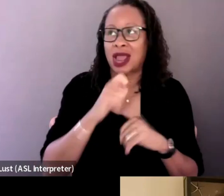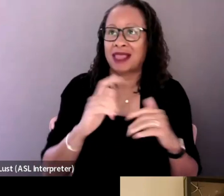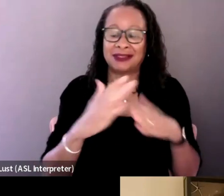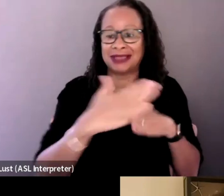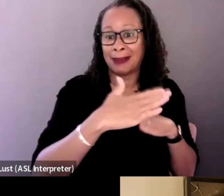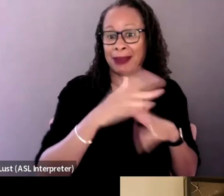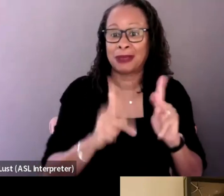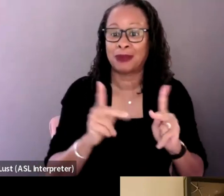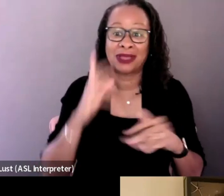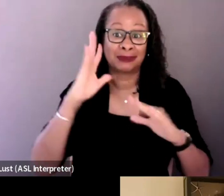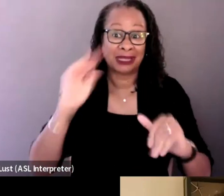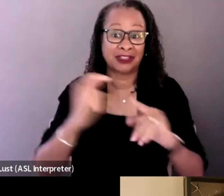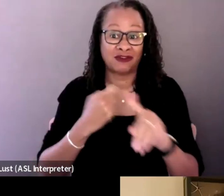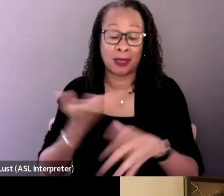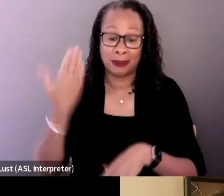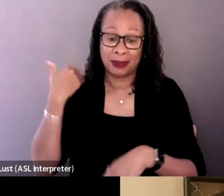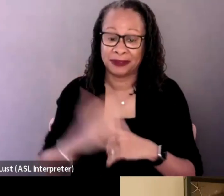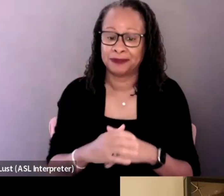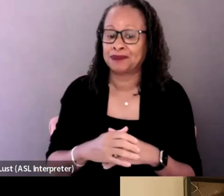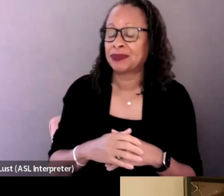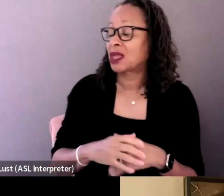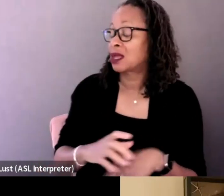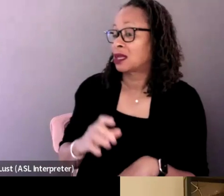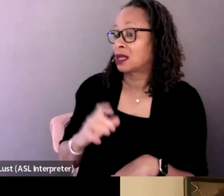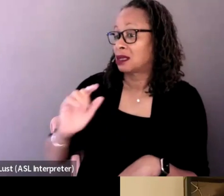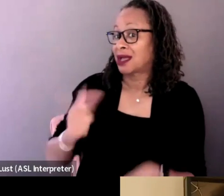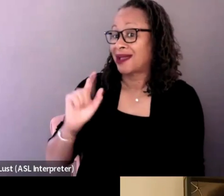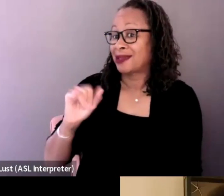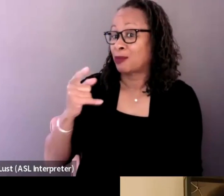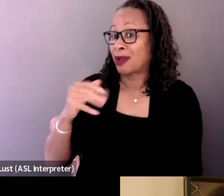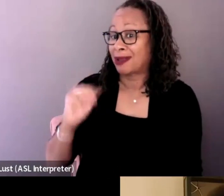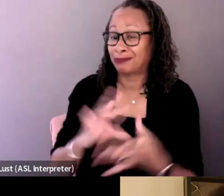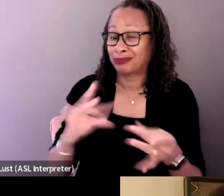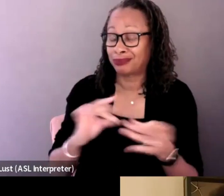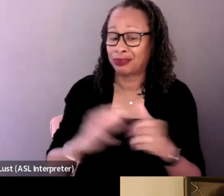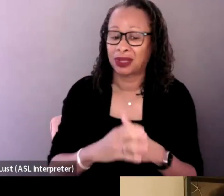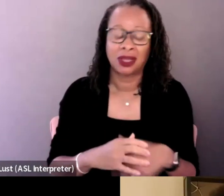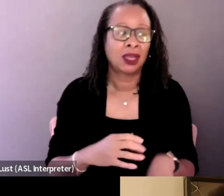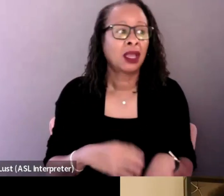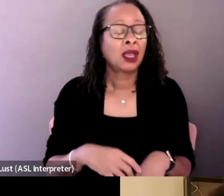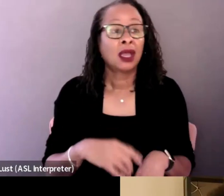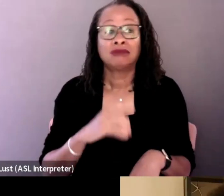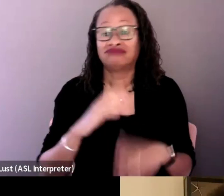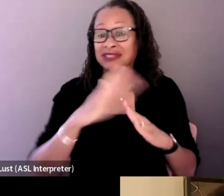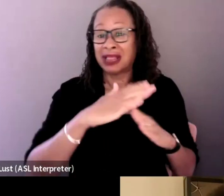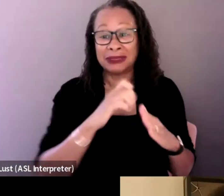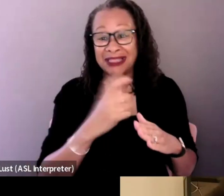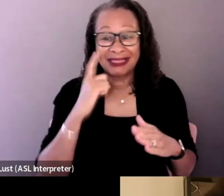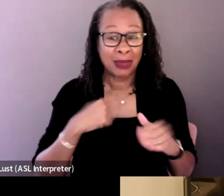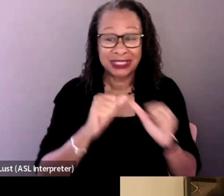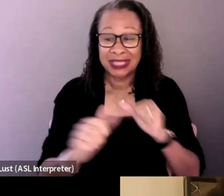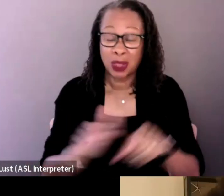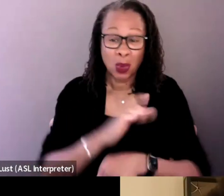past. In reality, the Taliban expected they didn't really think I would stick around for the whole time. They thought